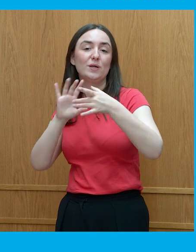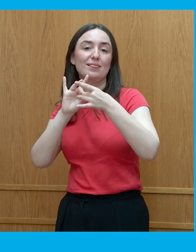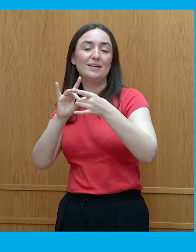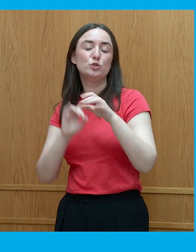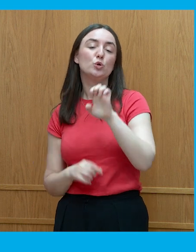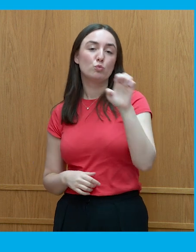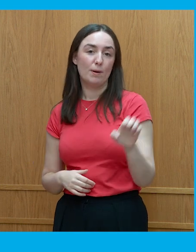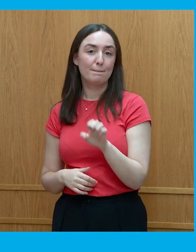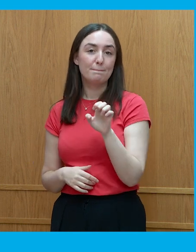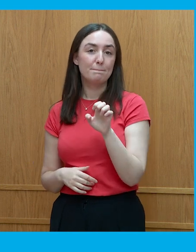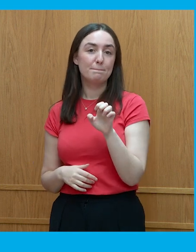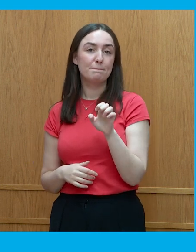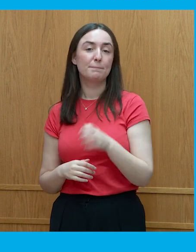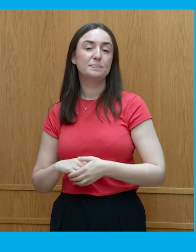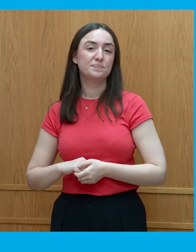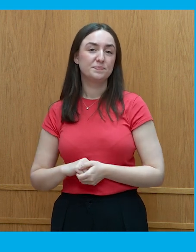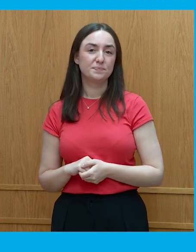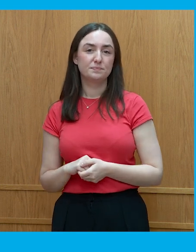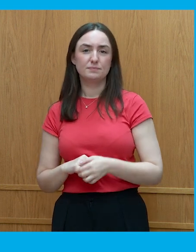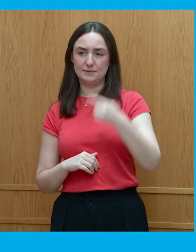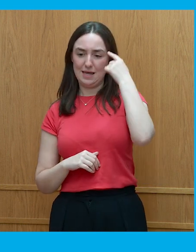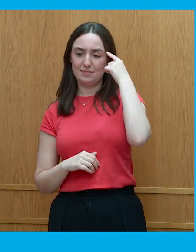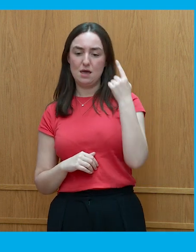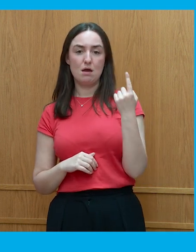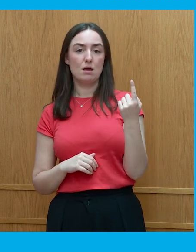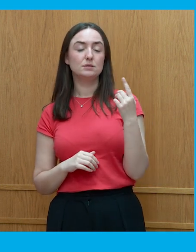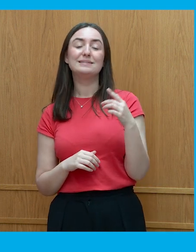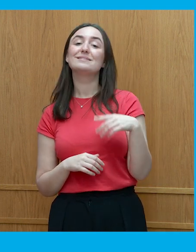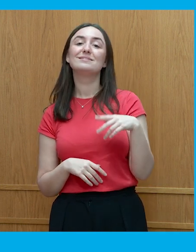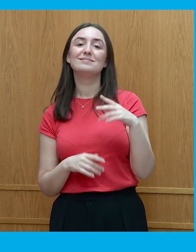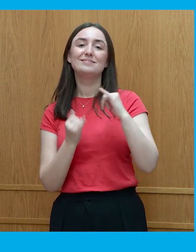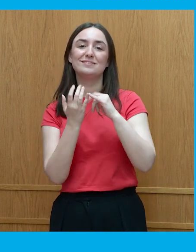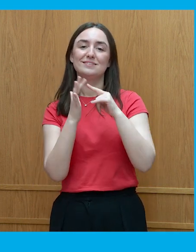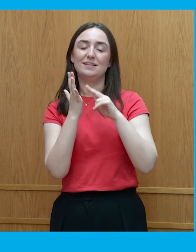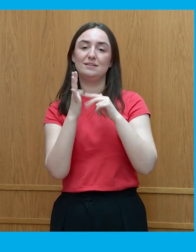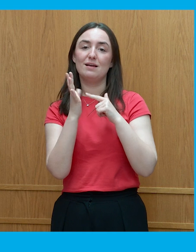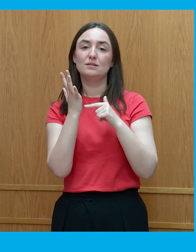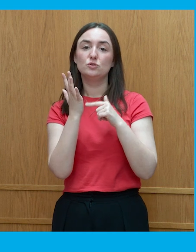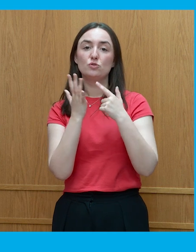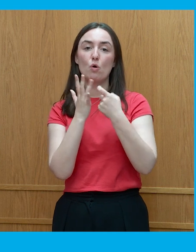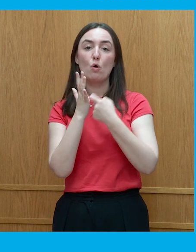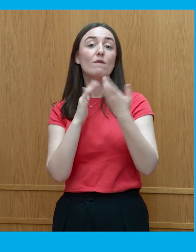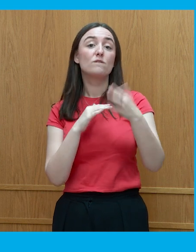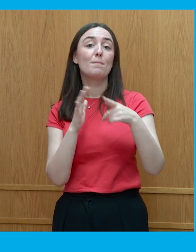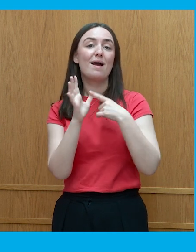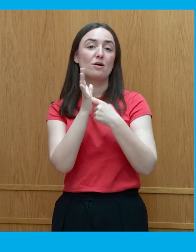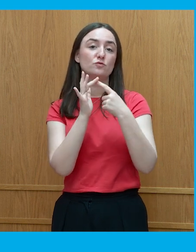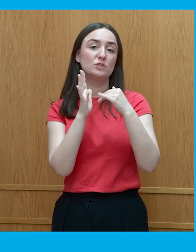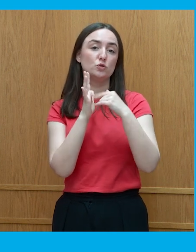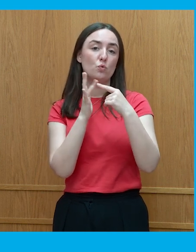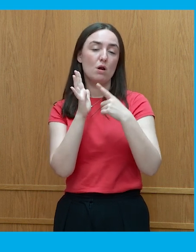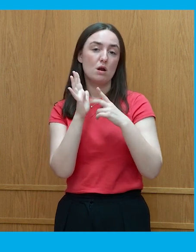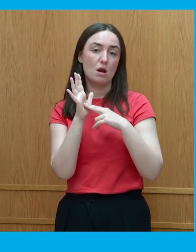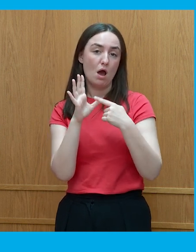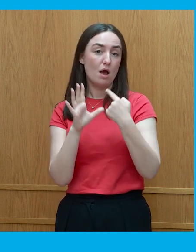I think, Senator Mark Kelly, who from Arizona, he was considered her pick, did say earlier this month